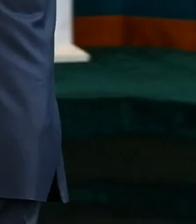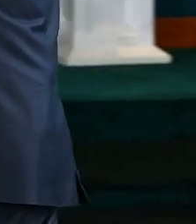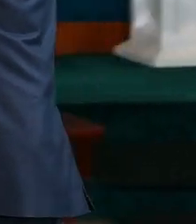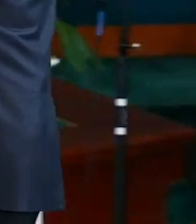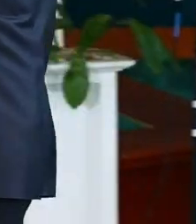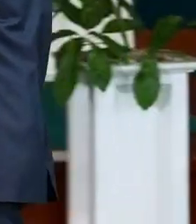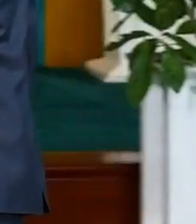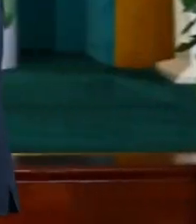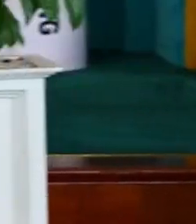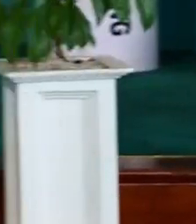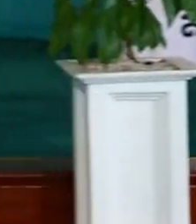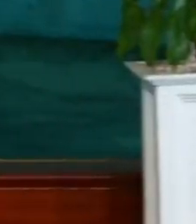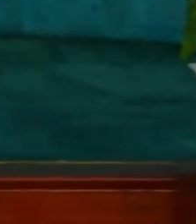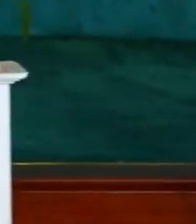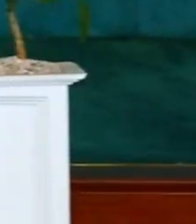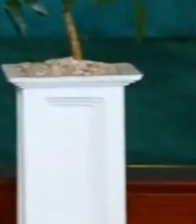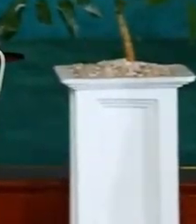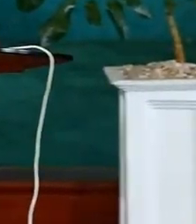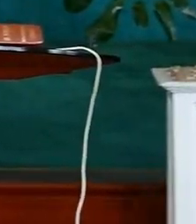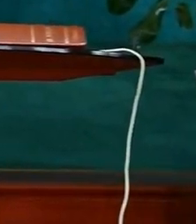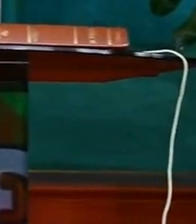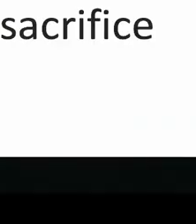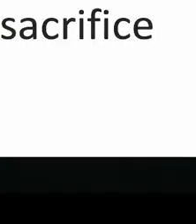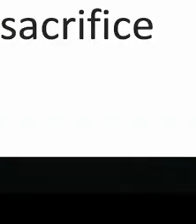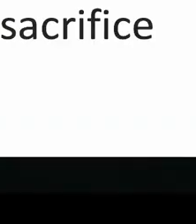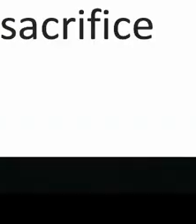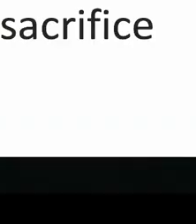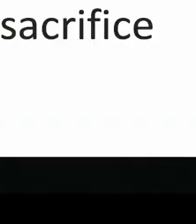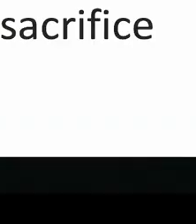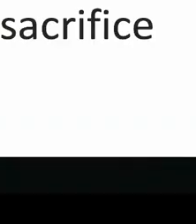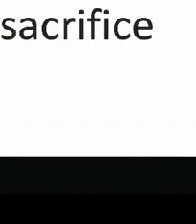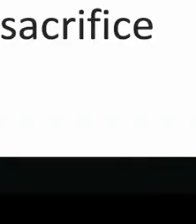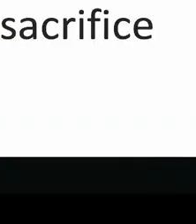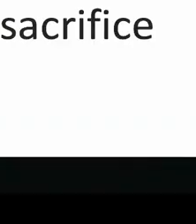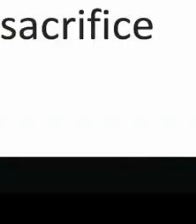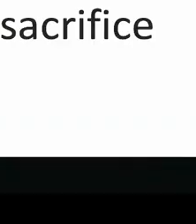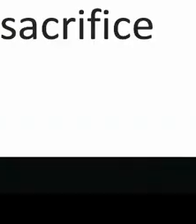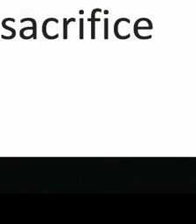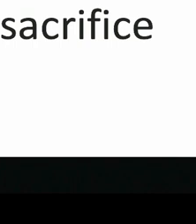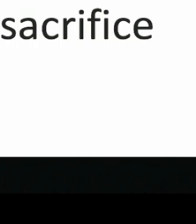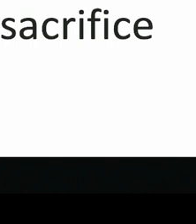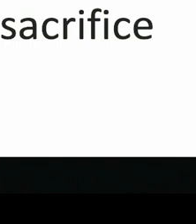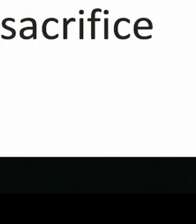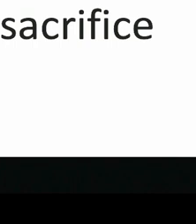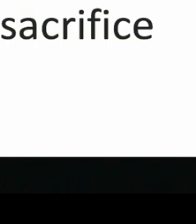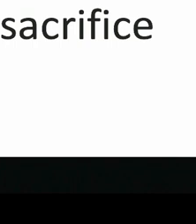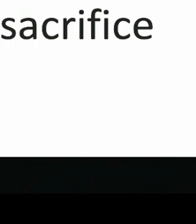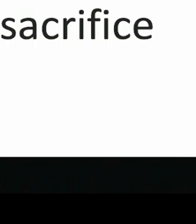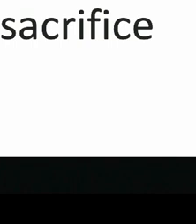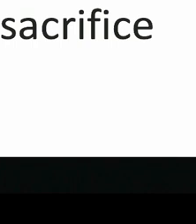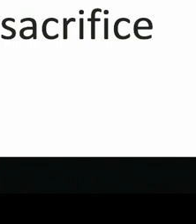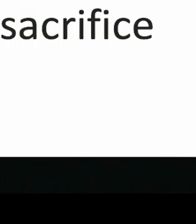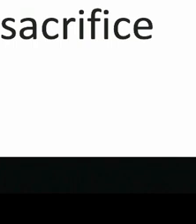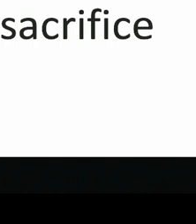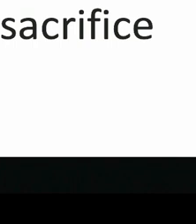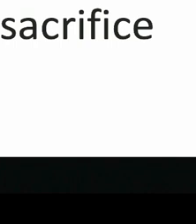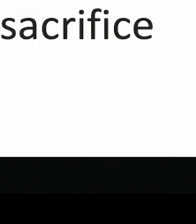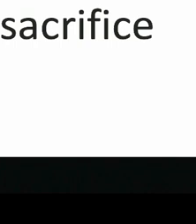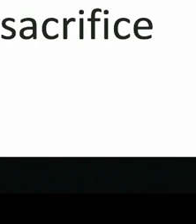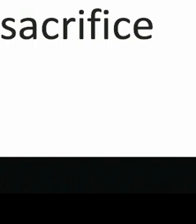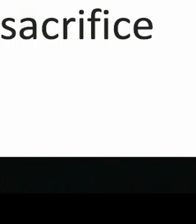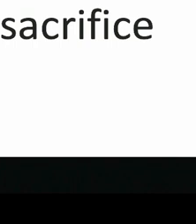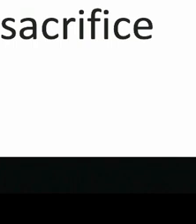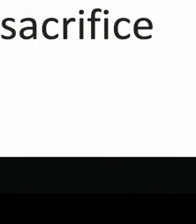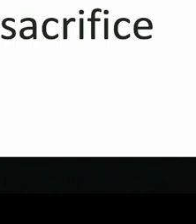Calm. Read with me, everybody in the church. Verse 16. At this, the men,